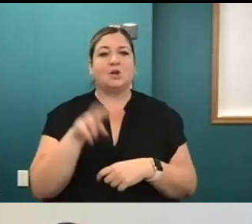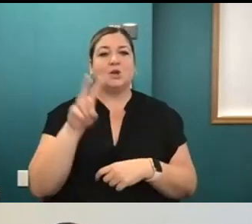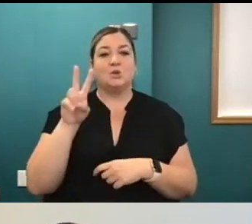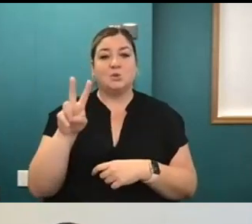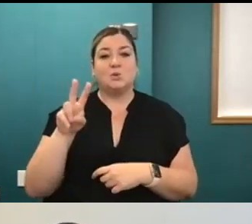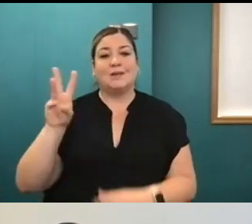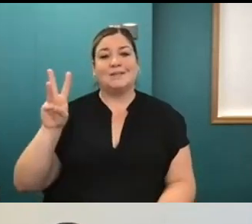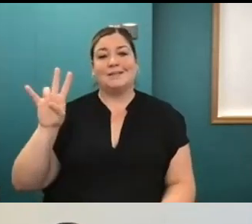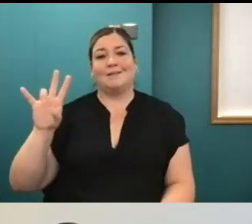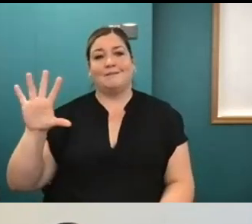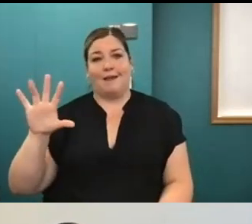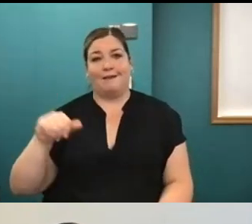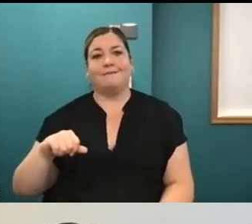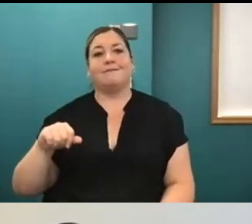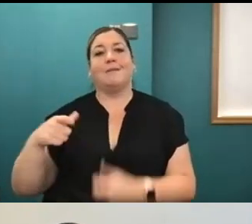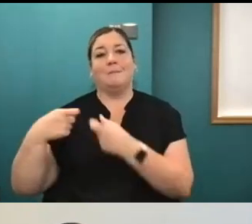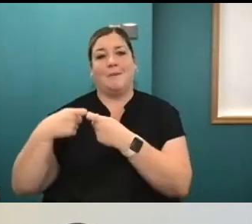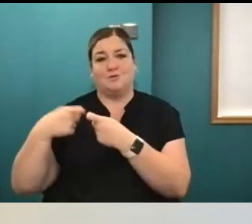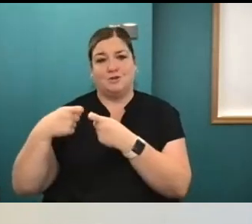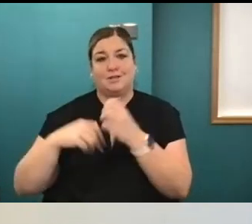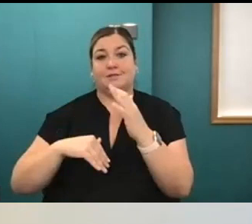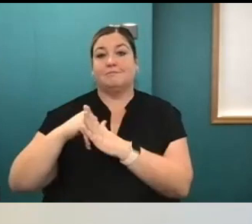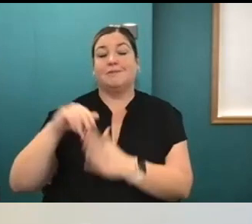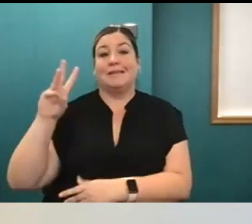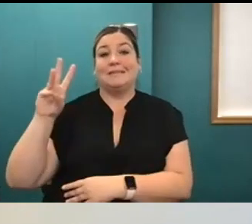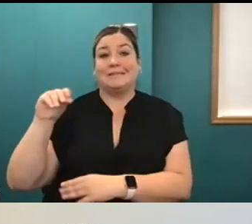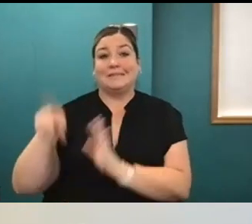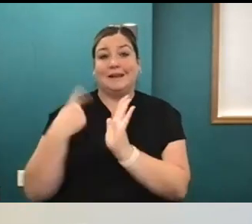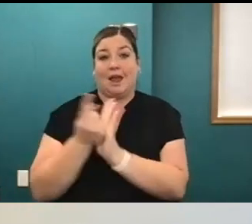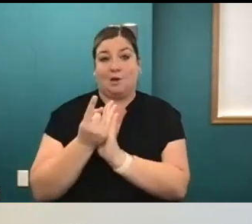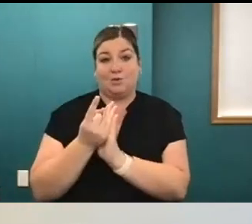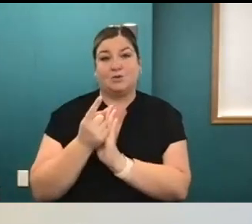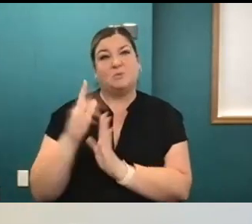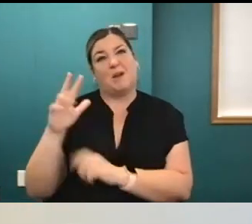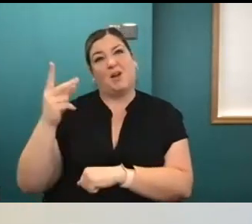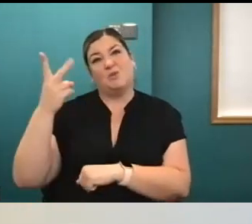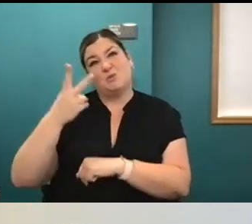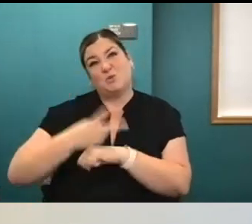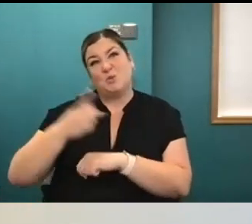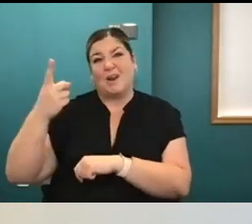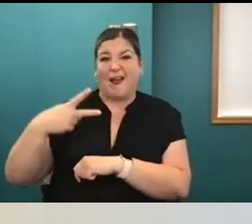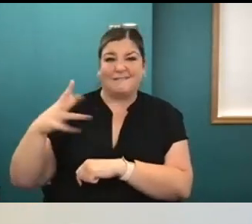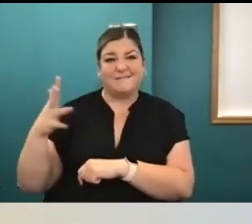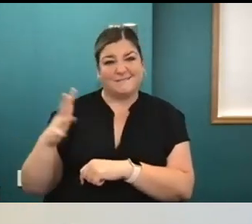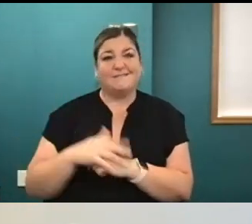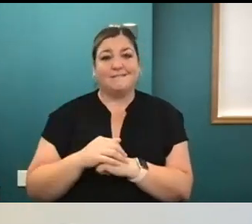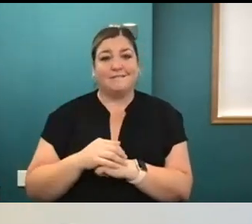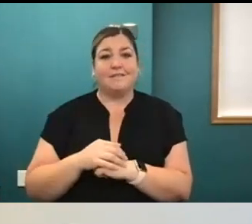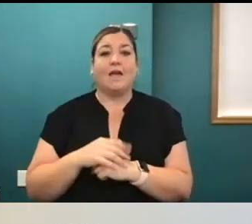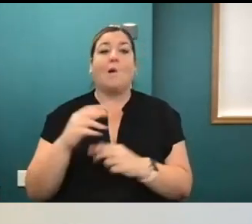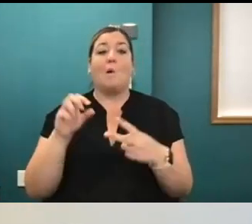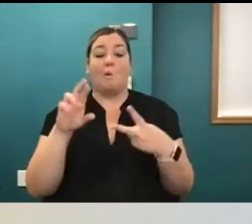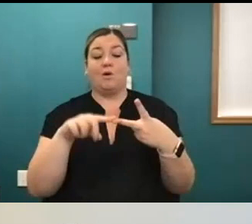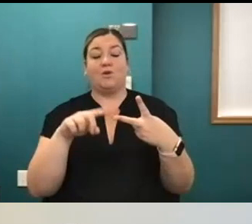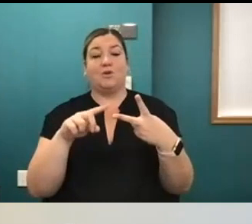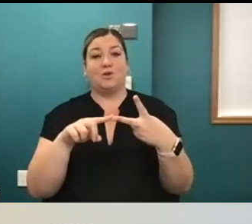Plus batteries. That's going to get you up to 60 hours of use, so about 2.5 days. You also will have the rechargeable option as